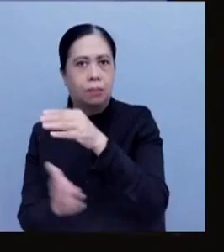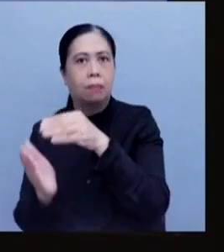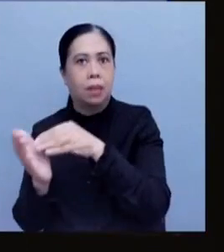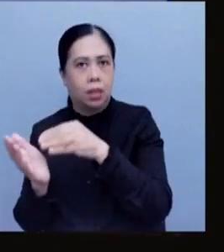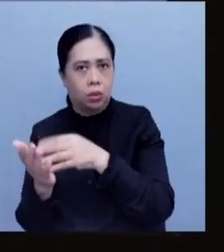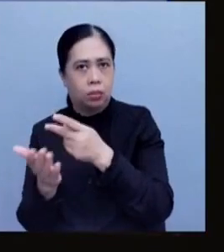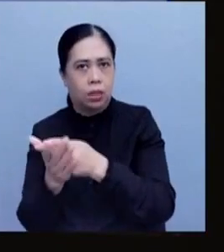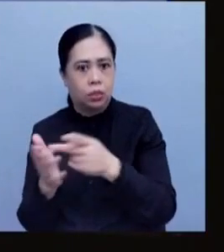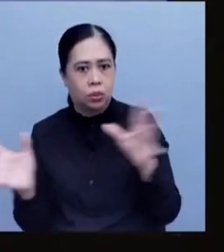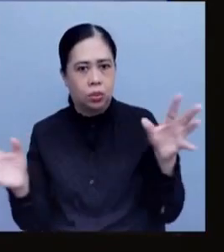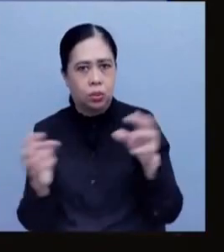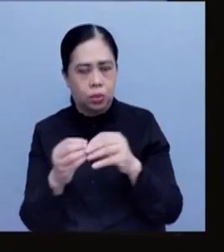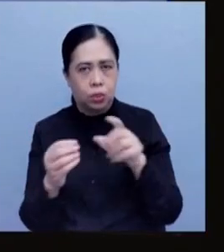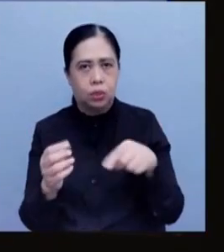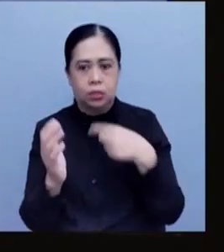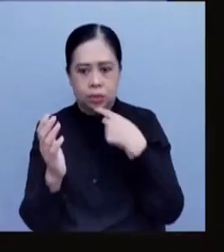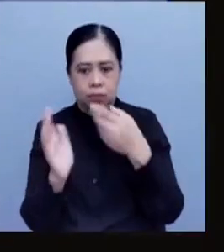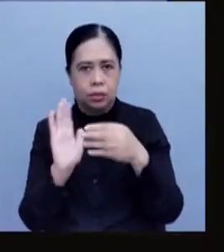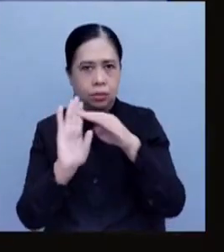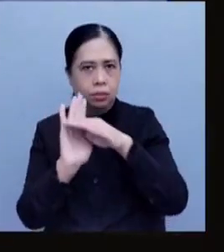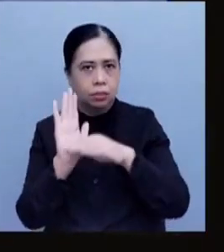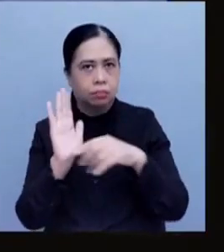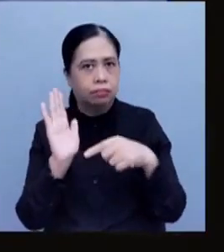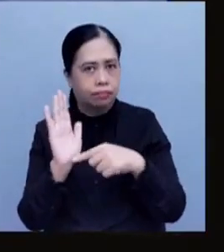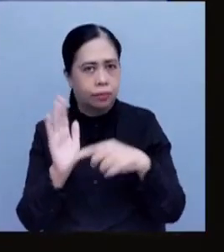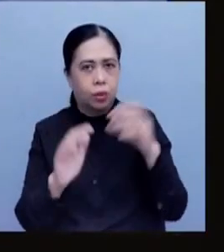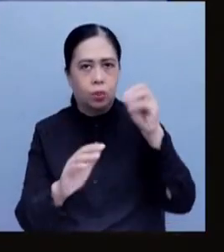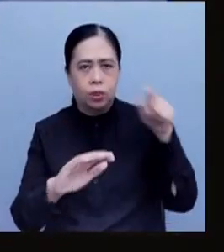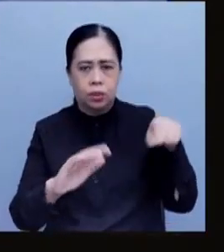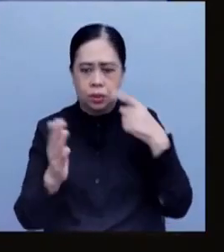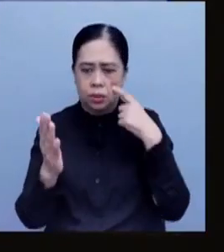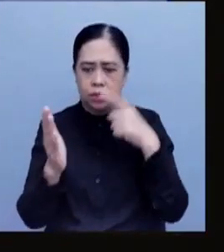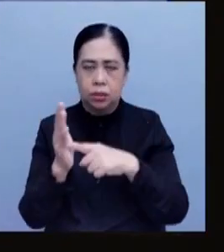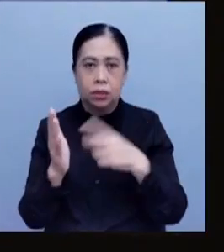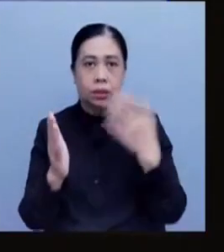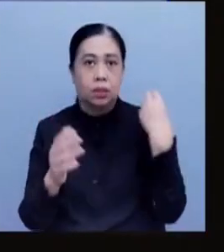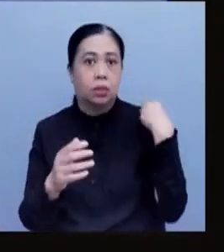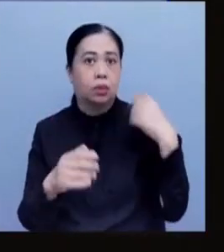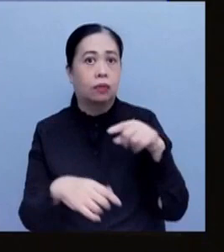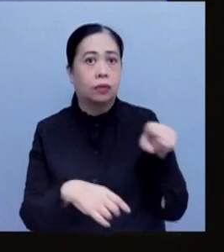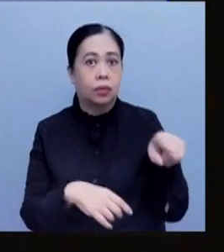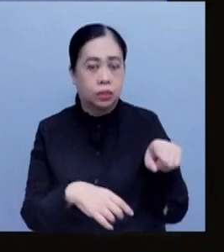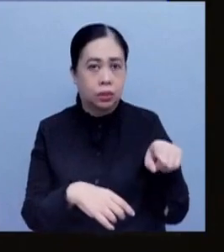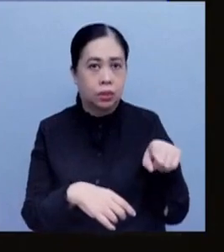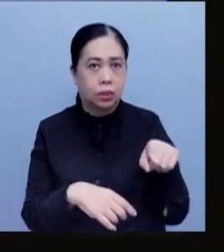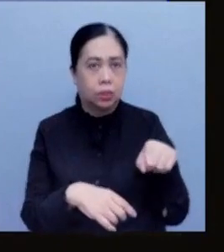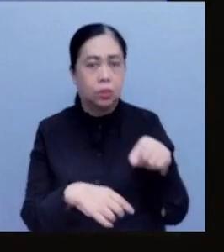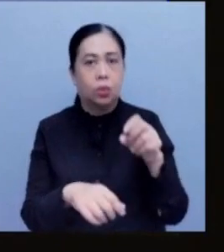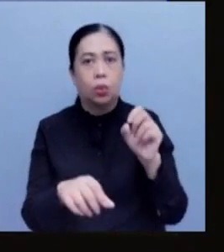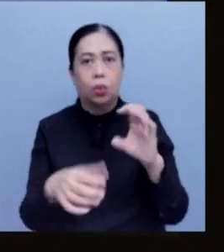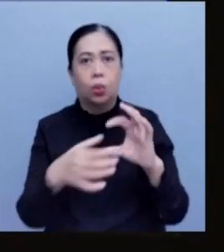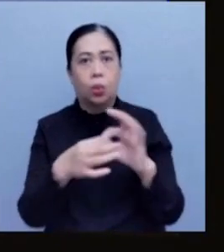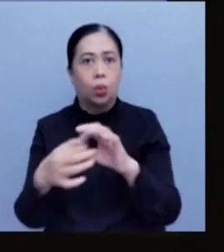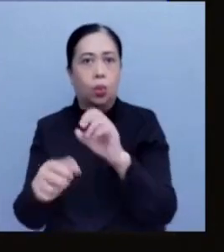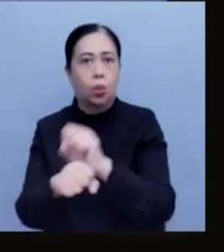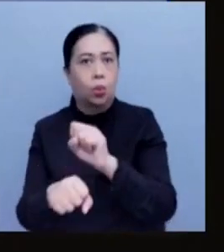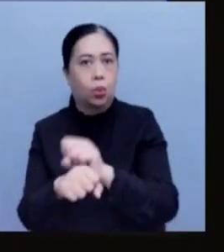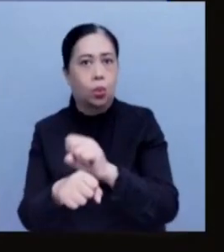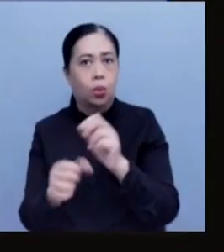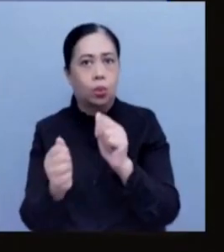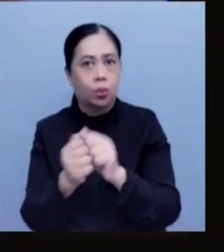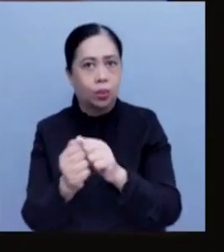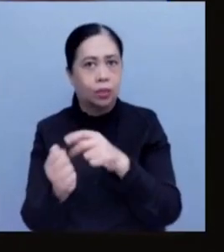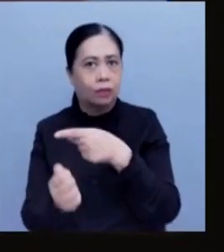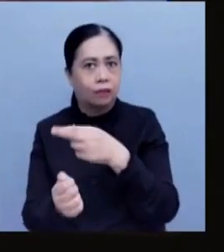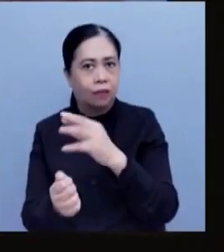pesos were mentioned in the resolution. The Ombudsman noted that the former officials favored Pharmaly over one top medical systems